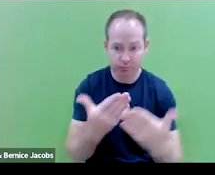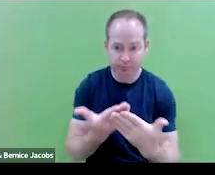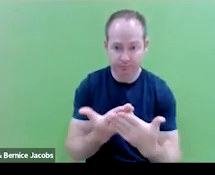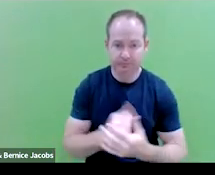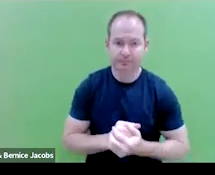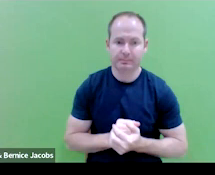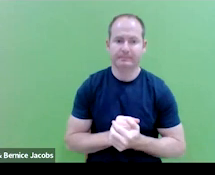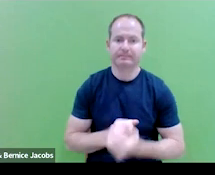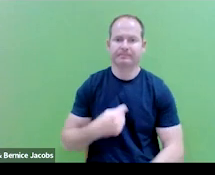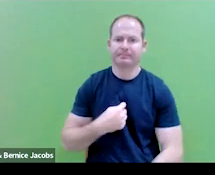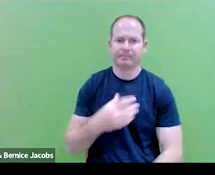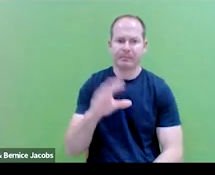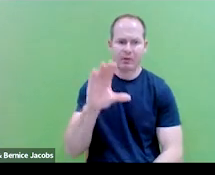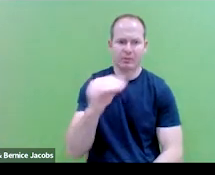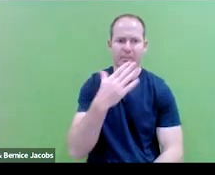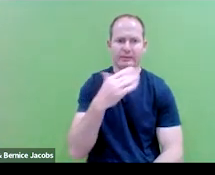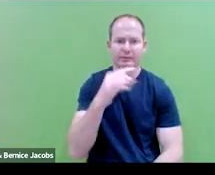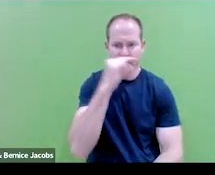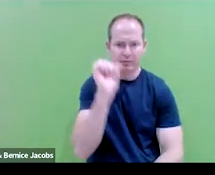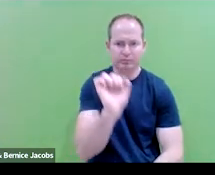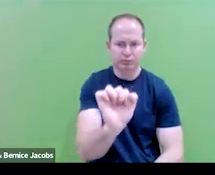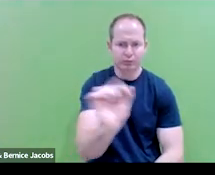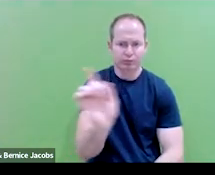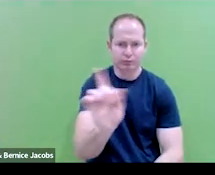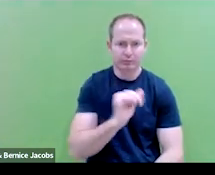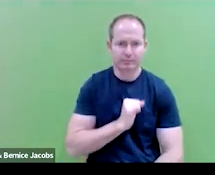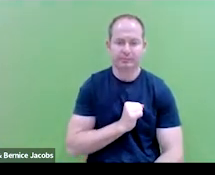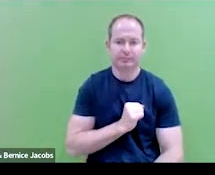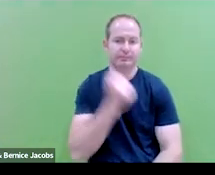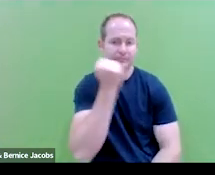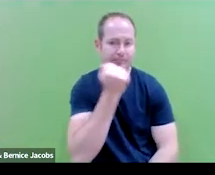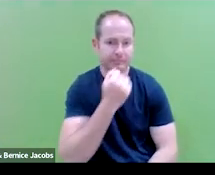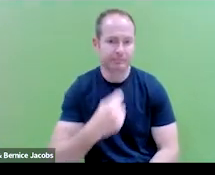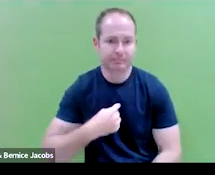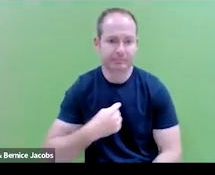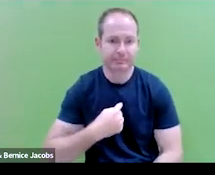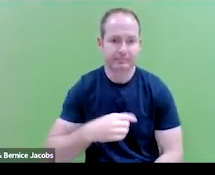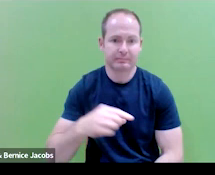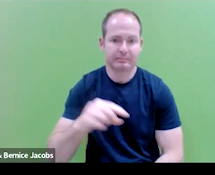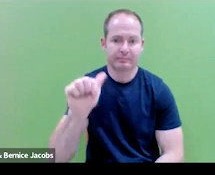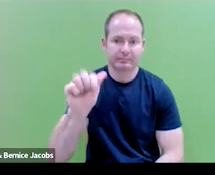Can I ask you just to introduce yourself? Oh, sorry. I am Dingole. I